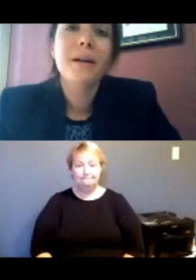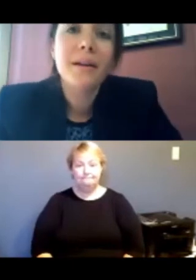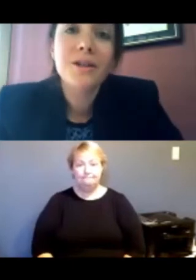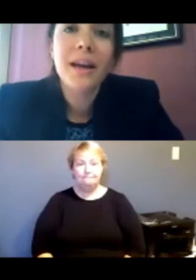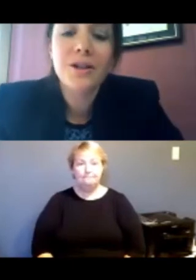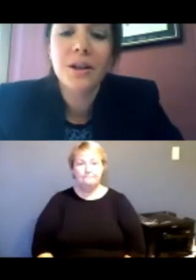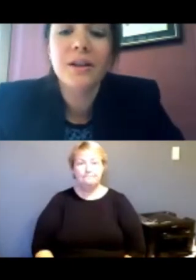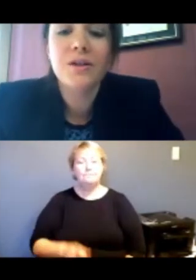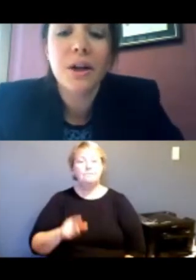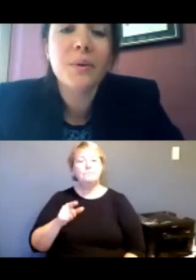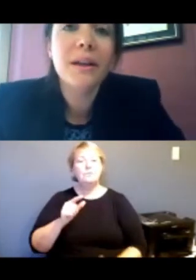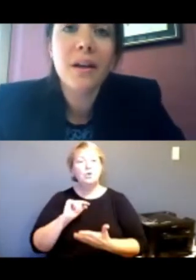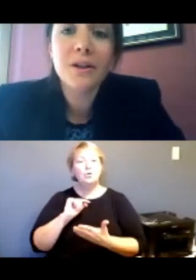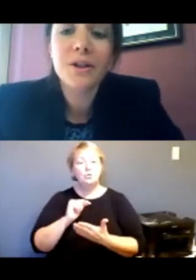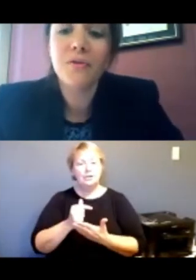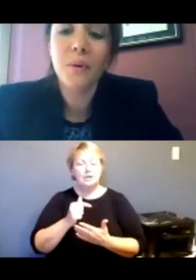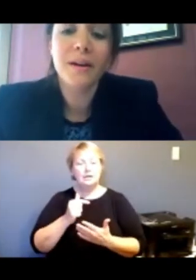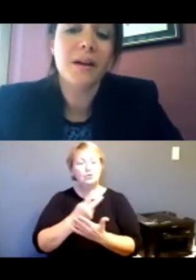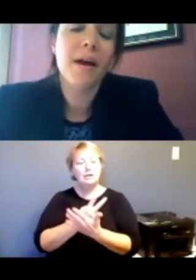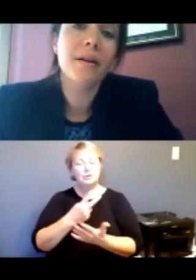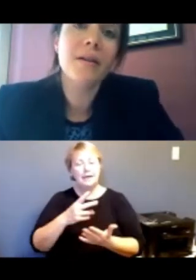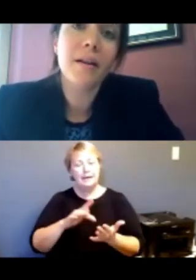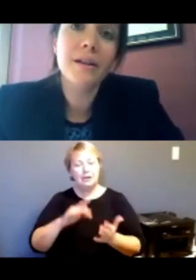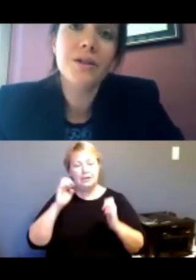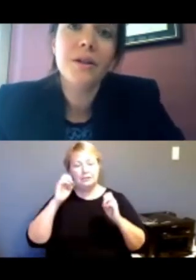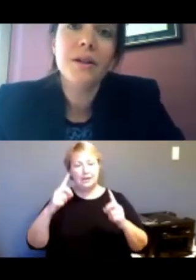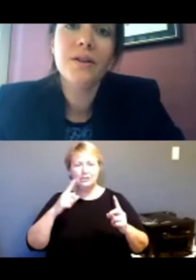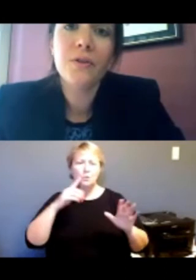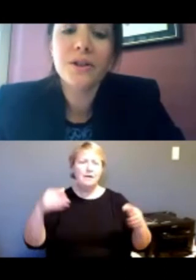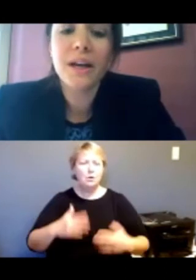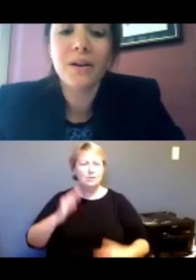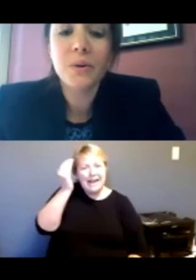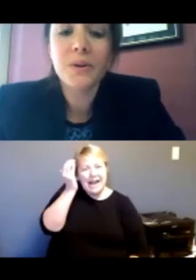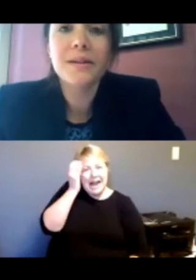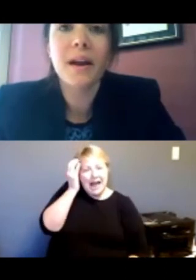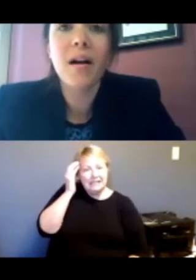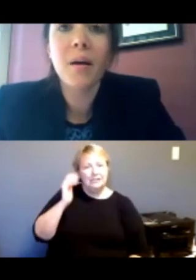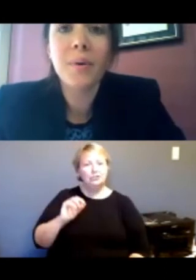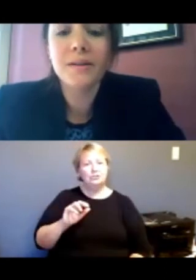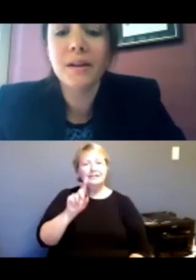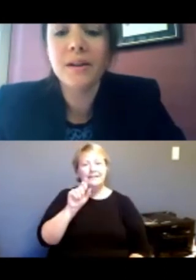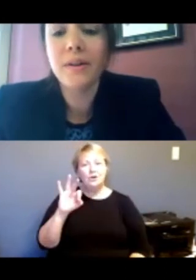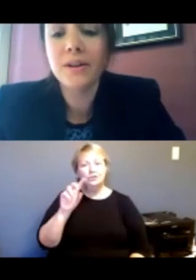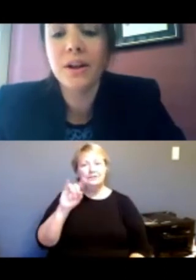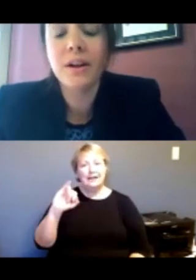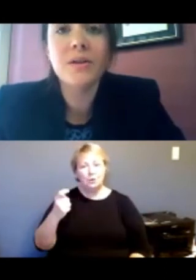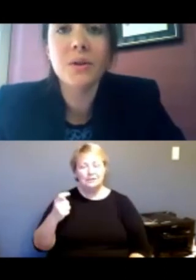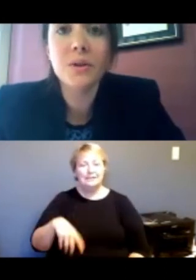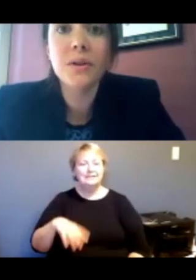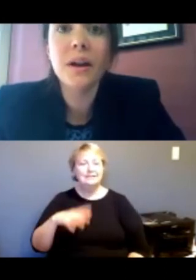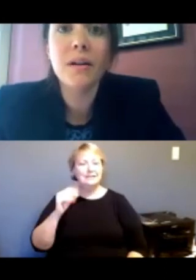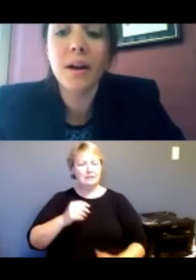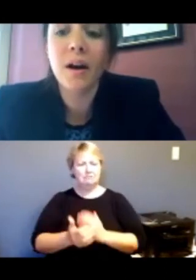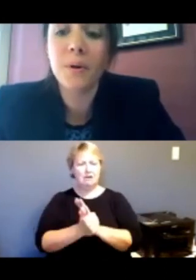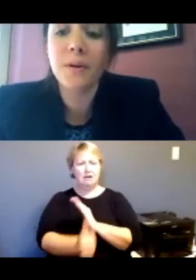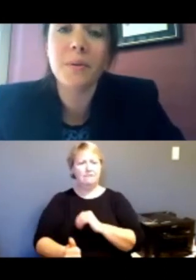Graduate medical education is generally largely focused on medical knowledge, differential diagnosis, and competence in intervention in